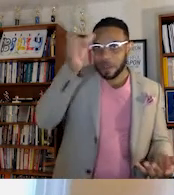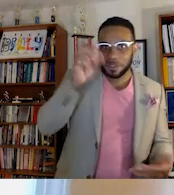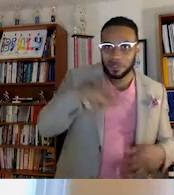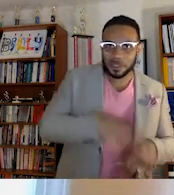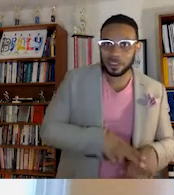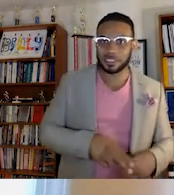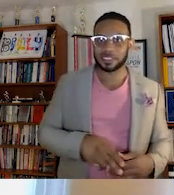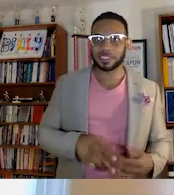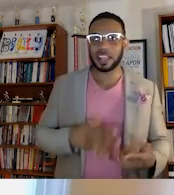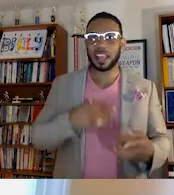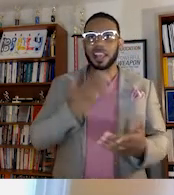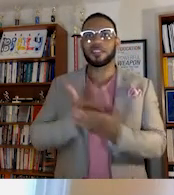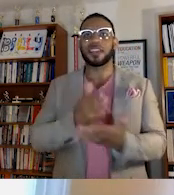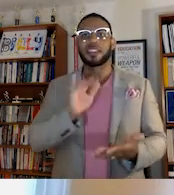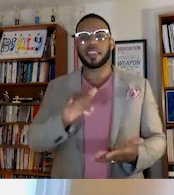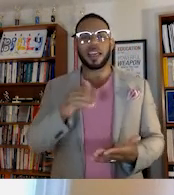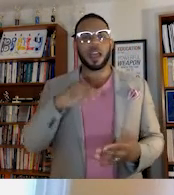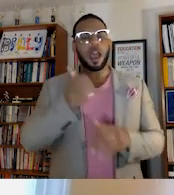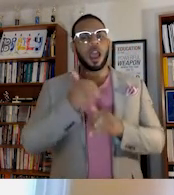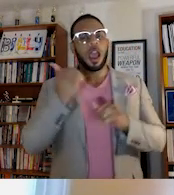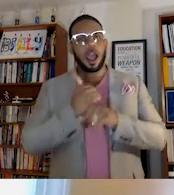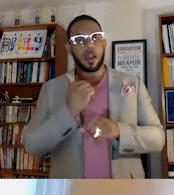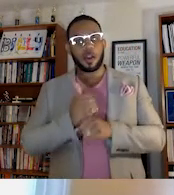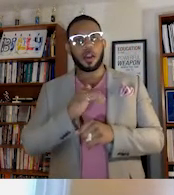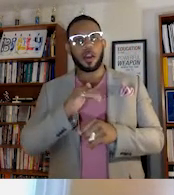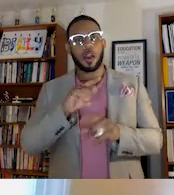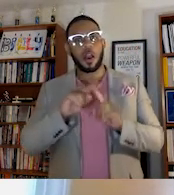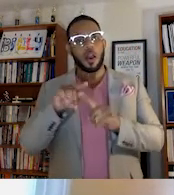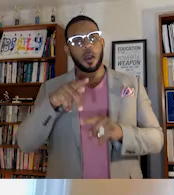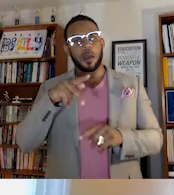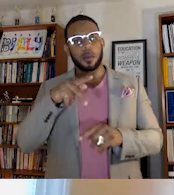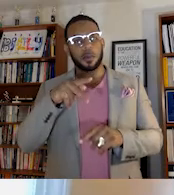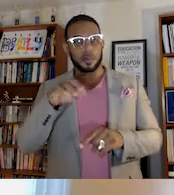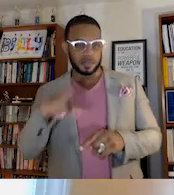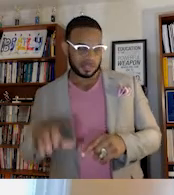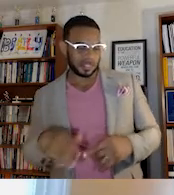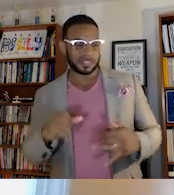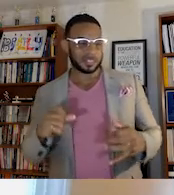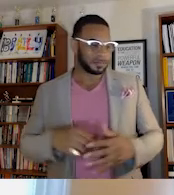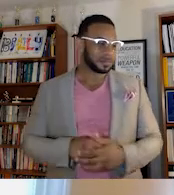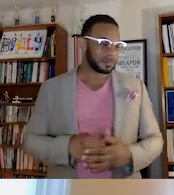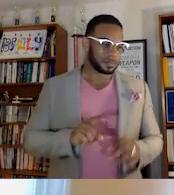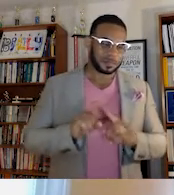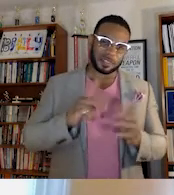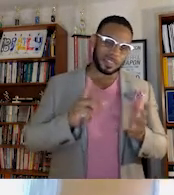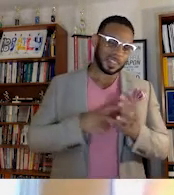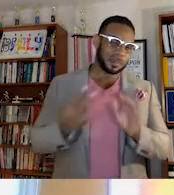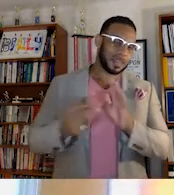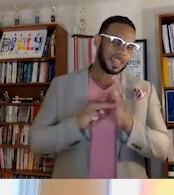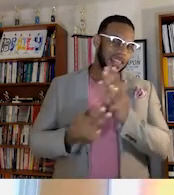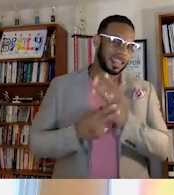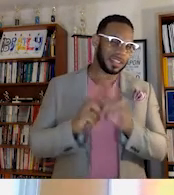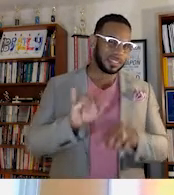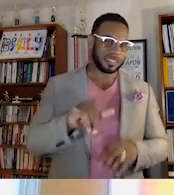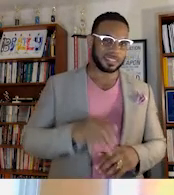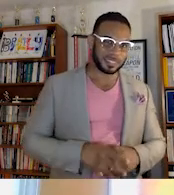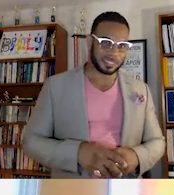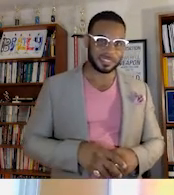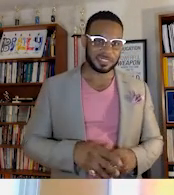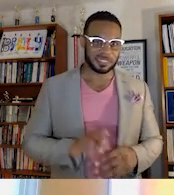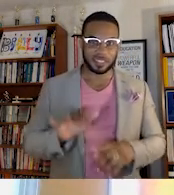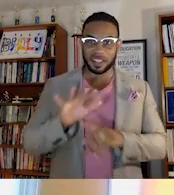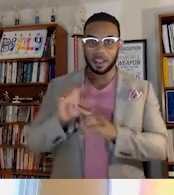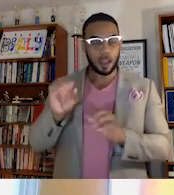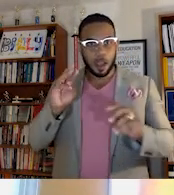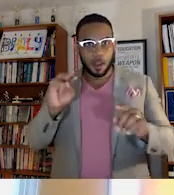I like the fact that her algorithm was also PLC, so it has a double edge to it. All right. That's